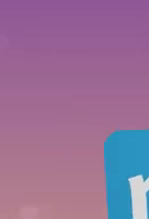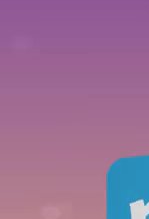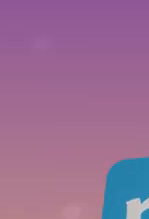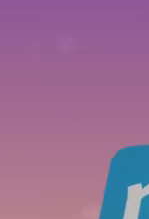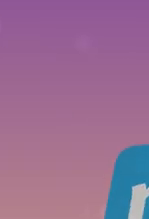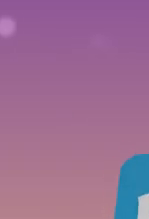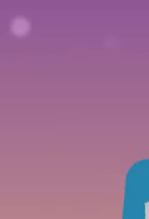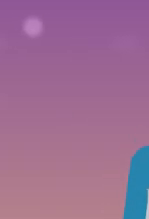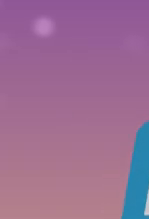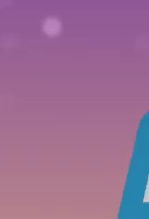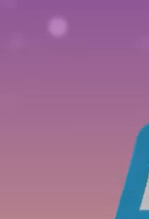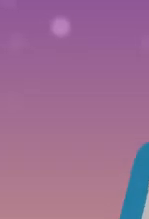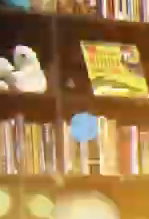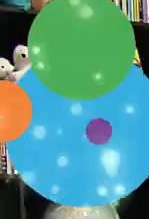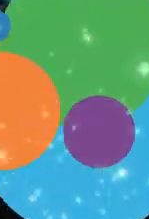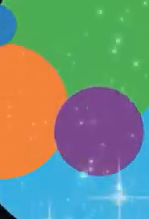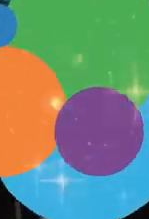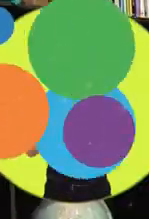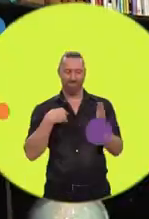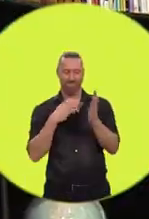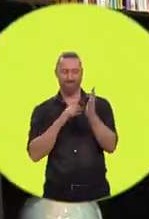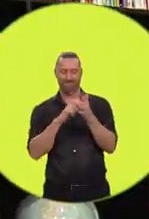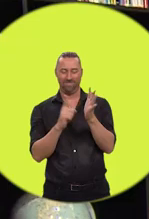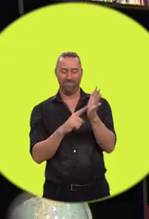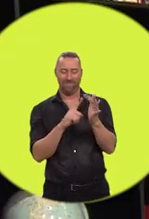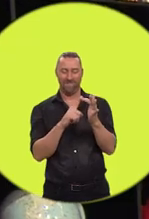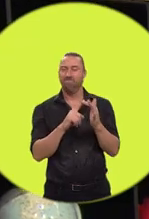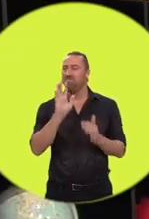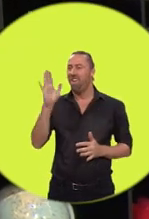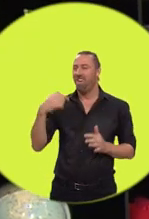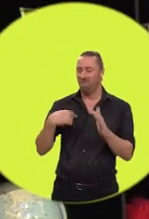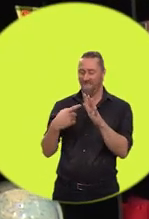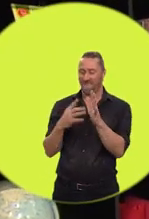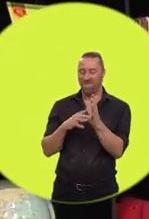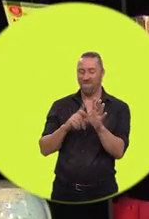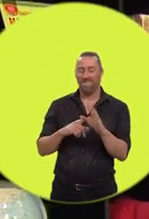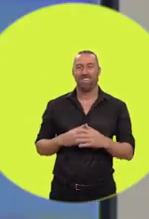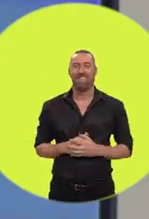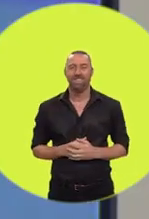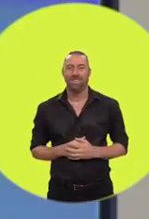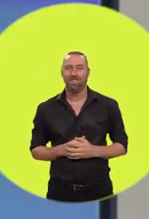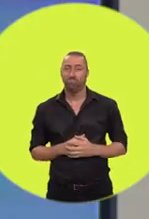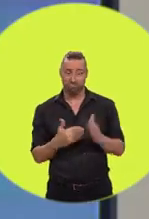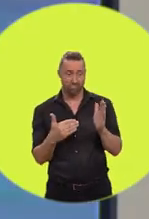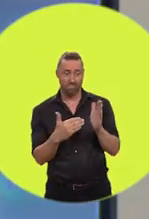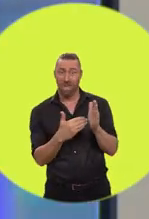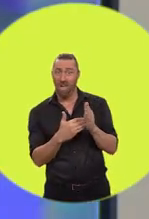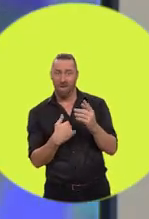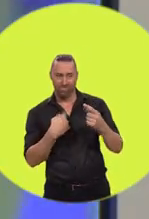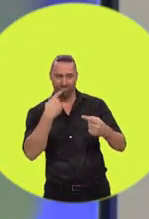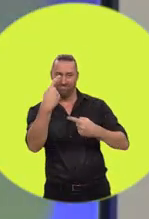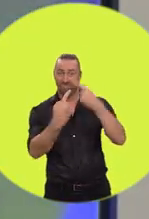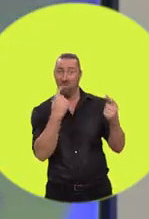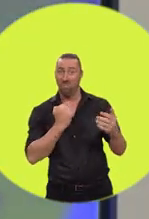Reading at Home. Hi, I'm Michelle. Hello, I'm Amy. Today, we're